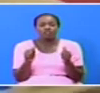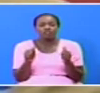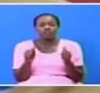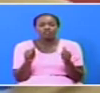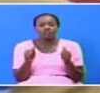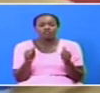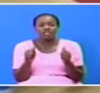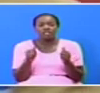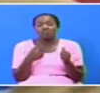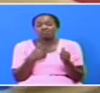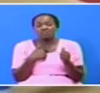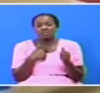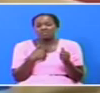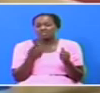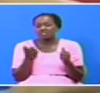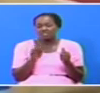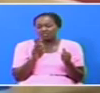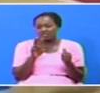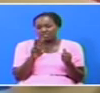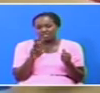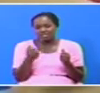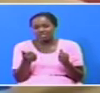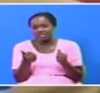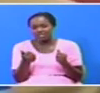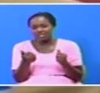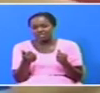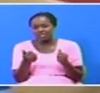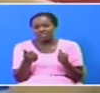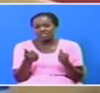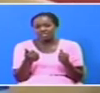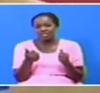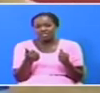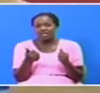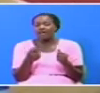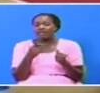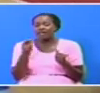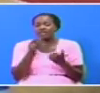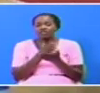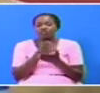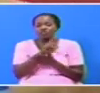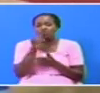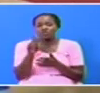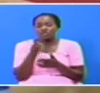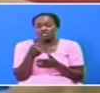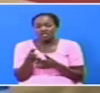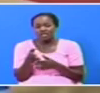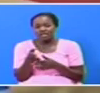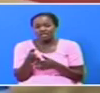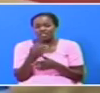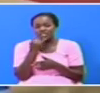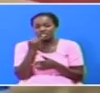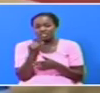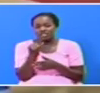I did not see red flags in the companies. But the red flags you're talking about here